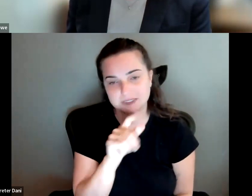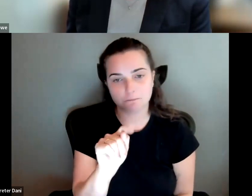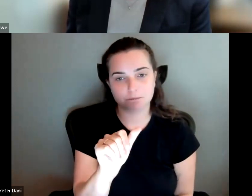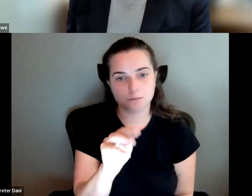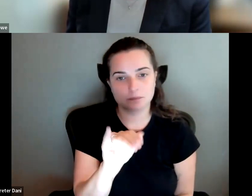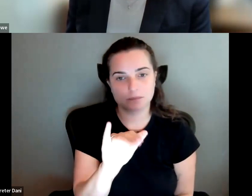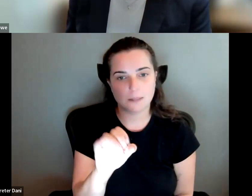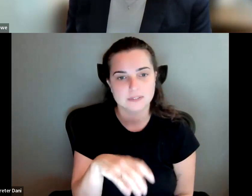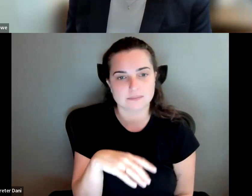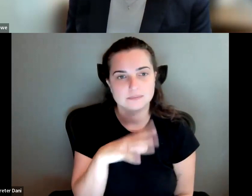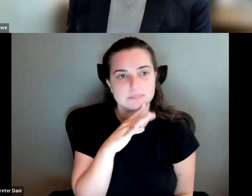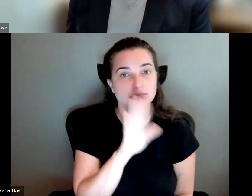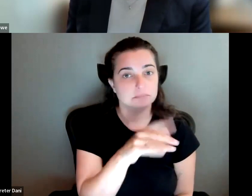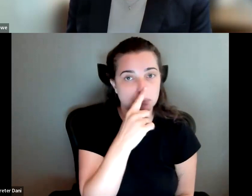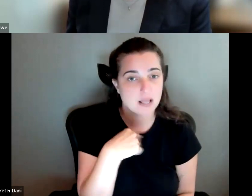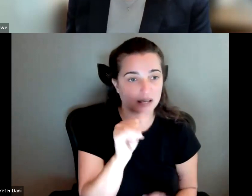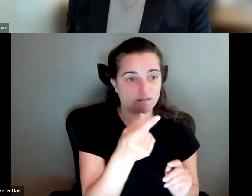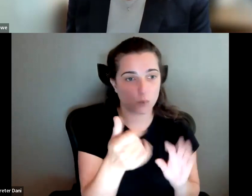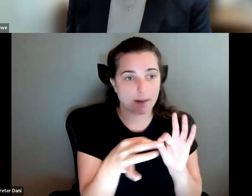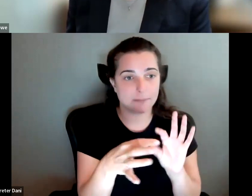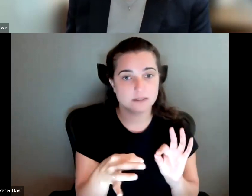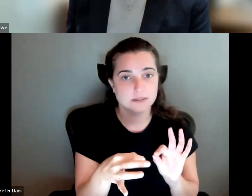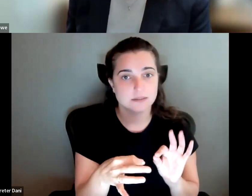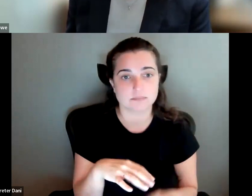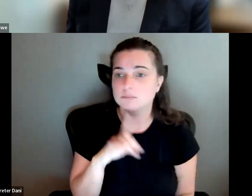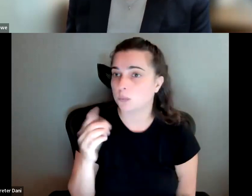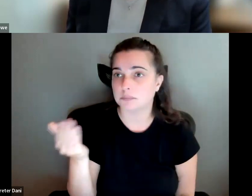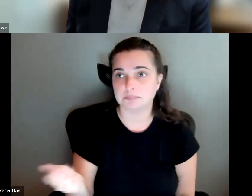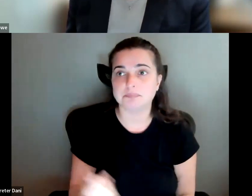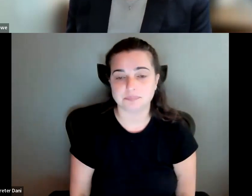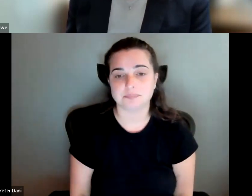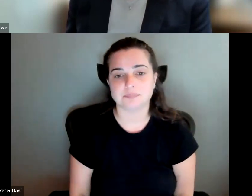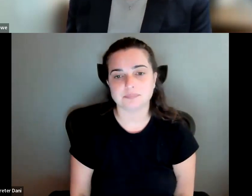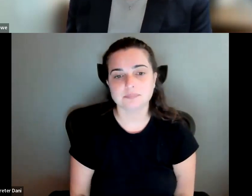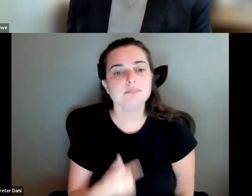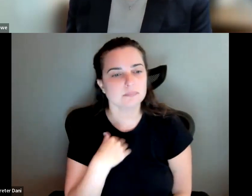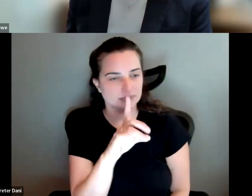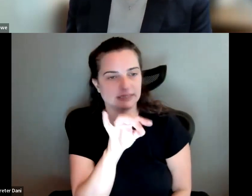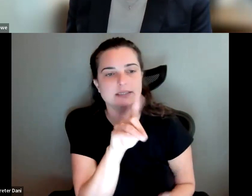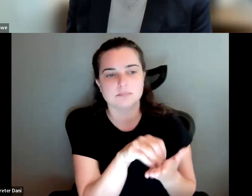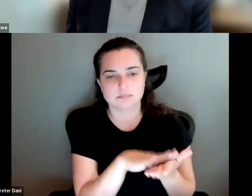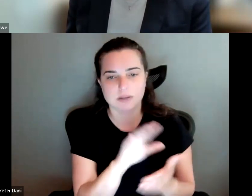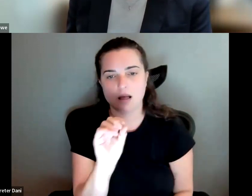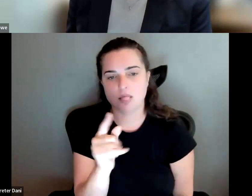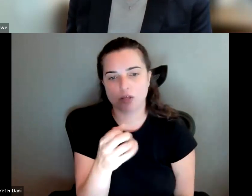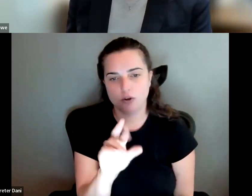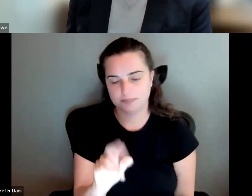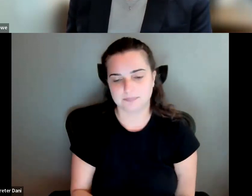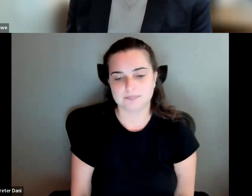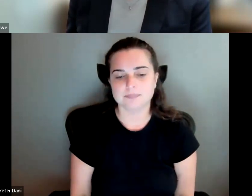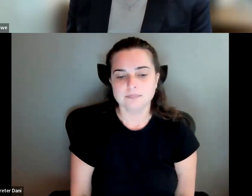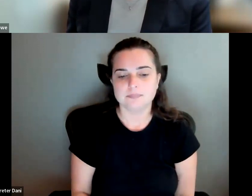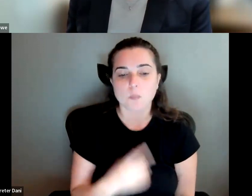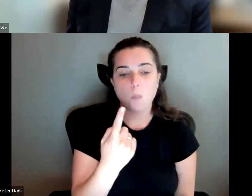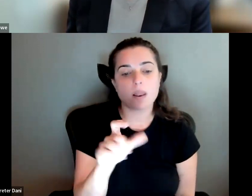couple comments. Sure. Well, I did put other, and one of the others that I have in mind